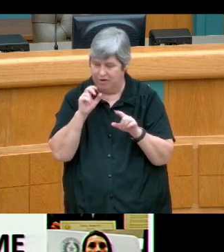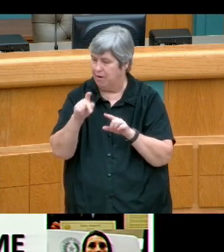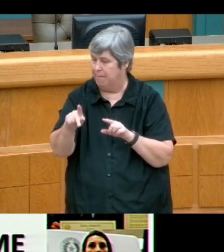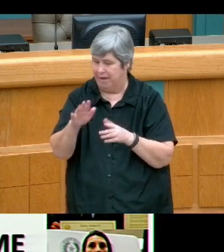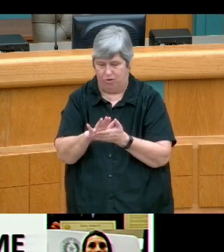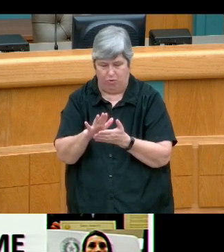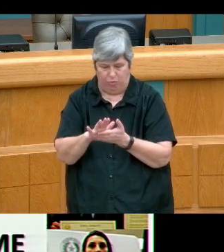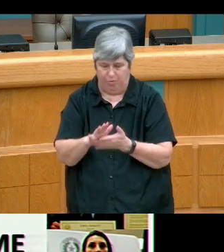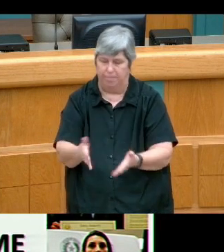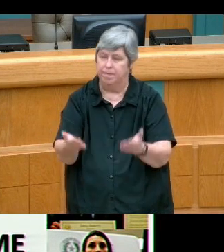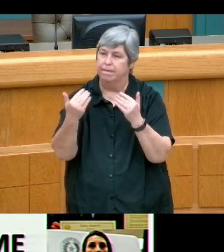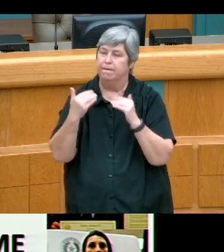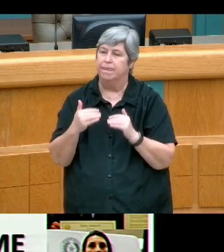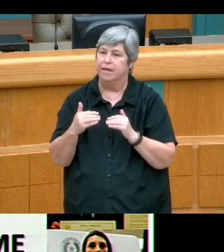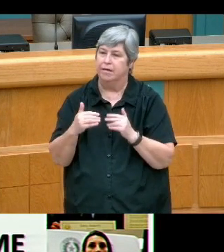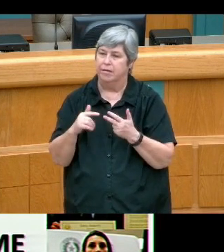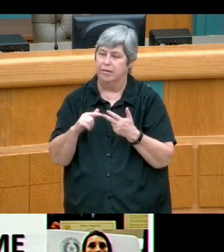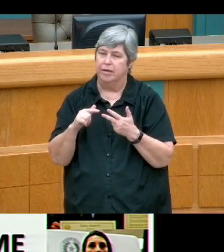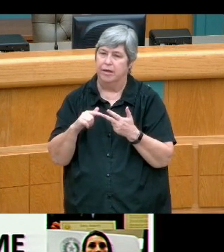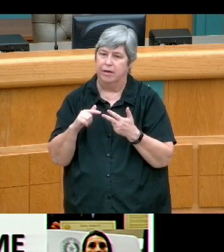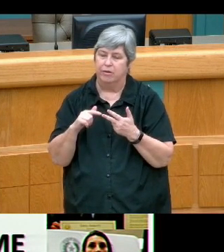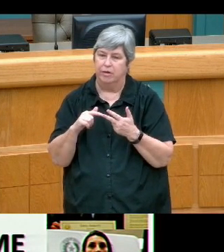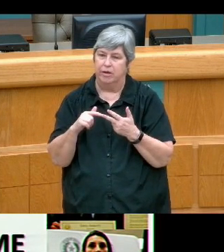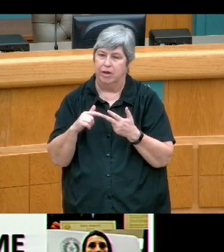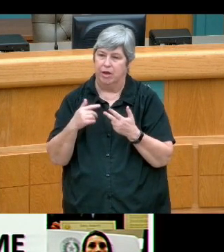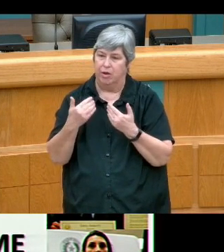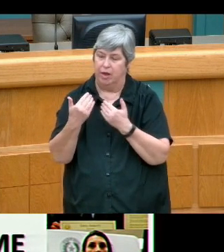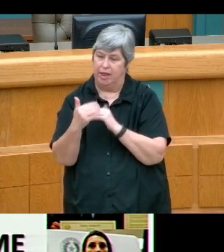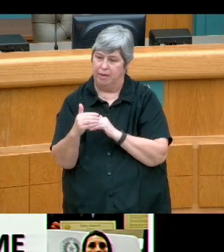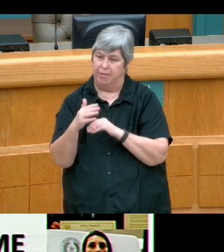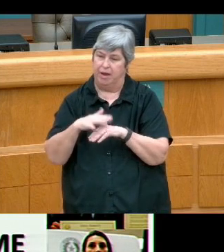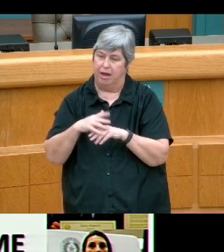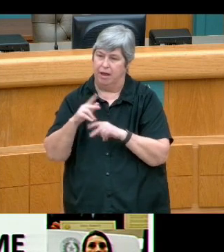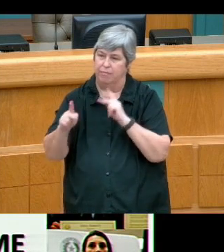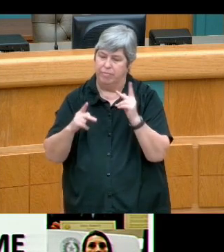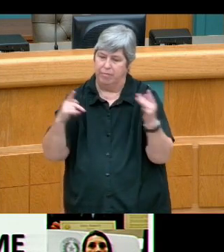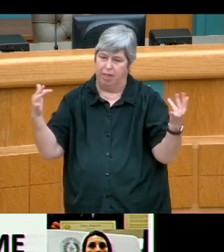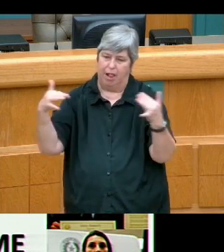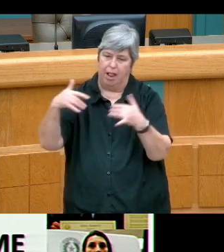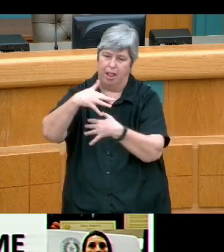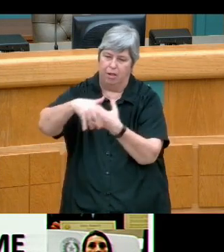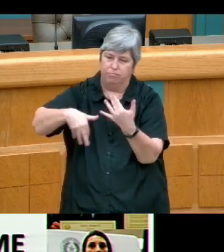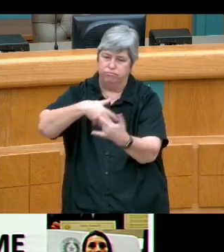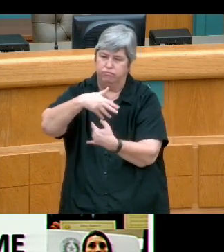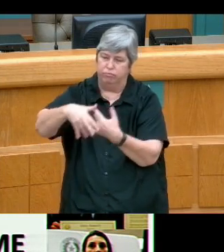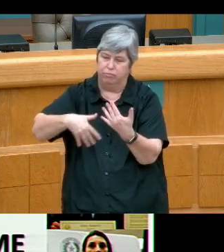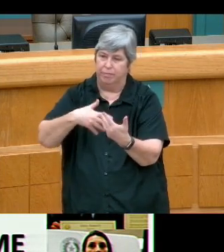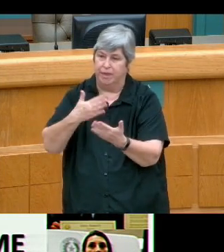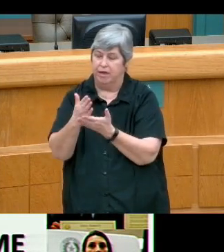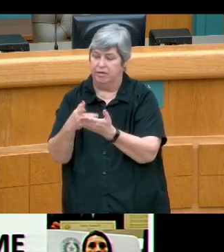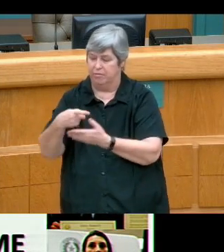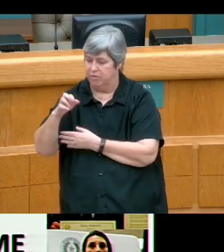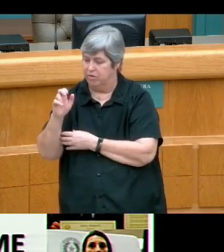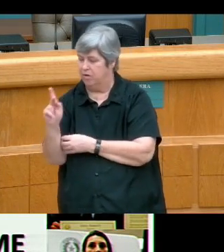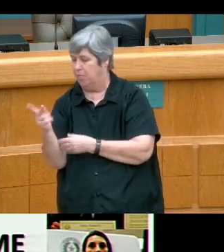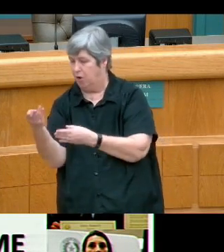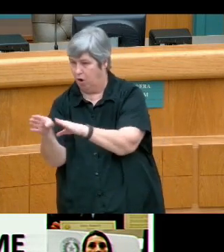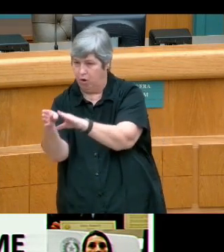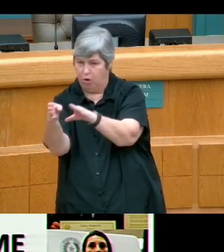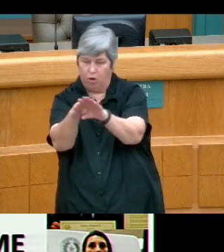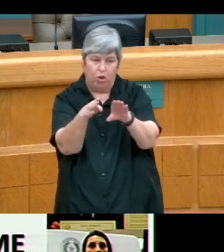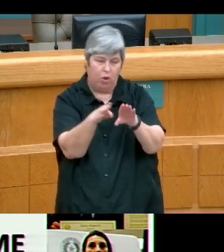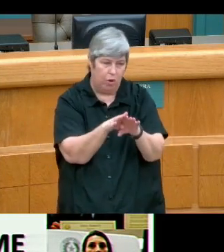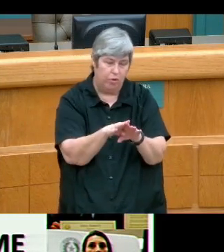now. There's been a restriction on public gatherings. Some of the park facilities have been